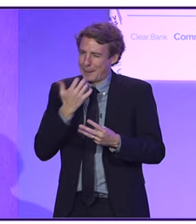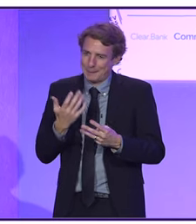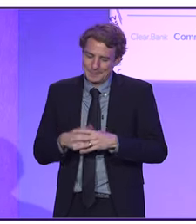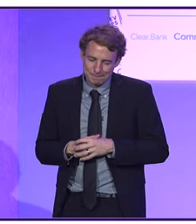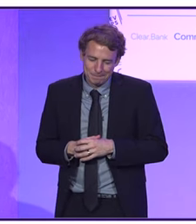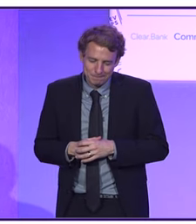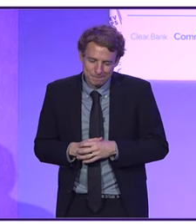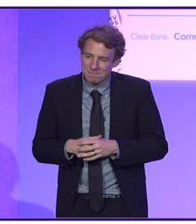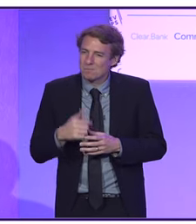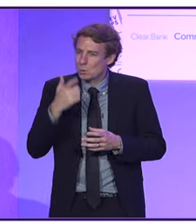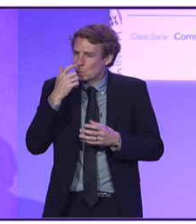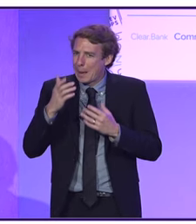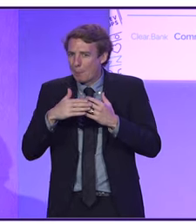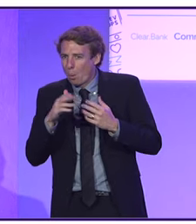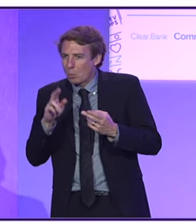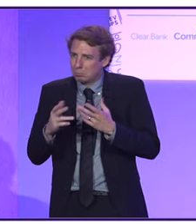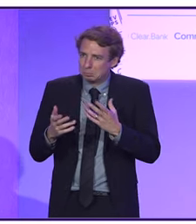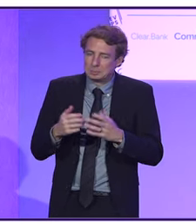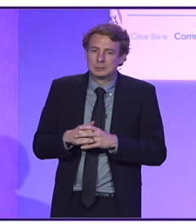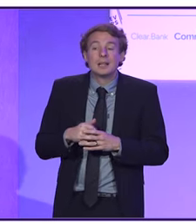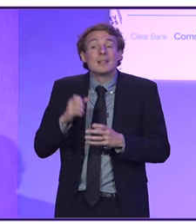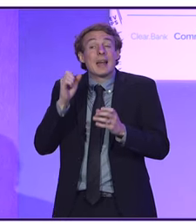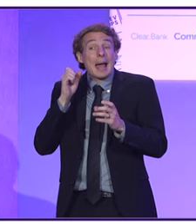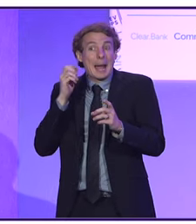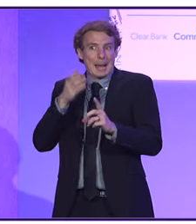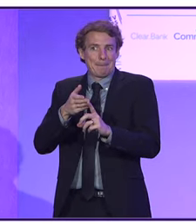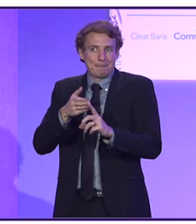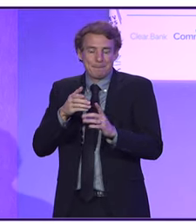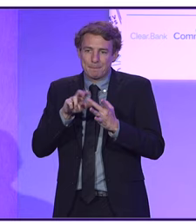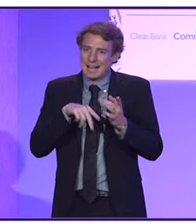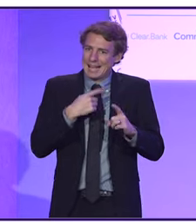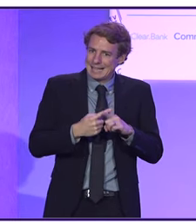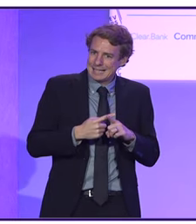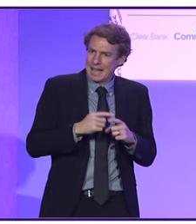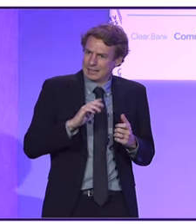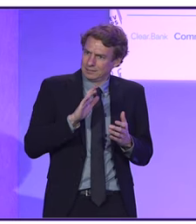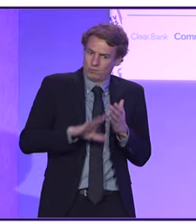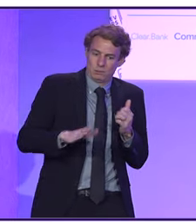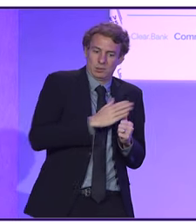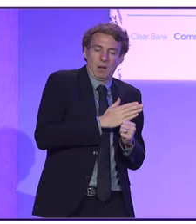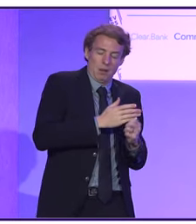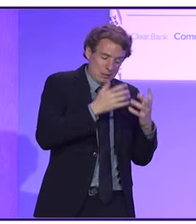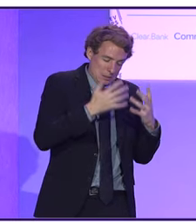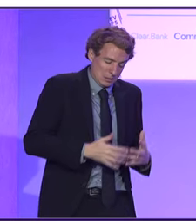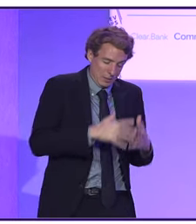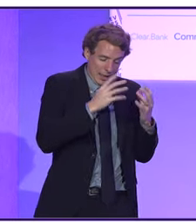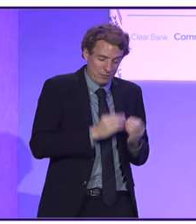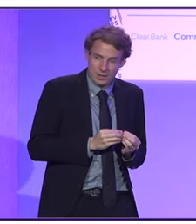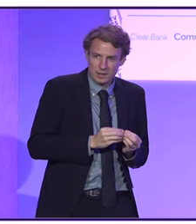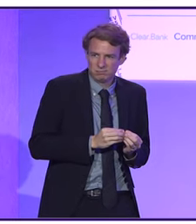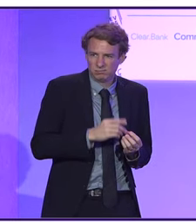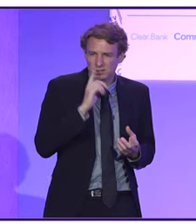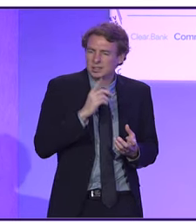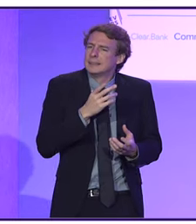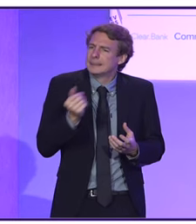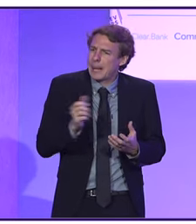is that rather than indexing everything up front and then after a period of time making it less available, just don't make highly available the stuff you don't